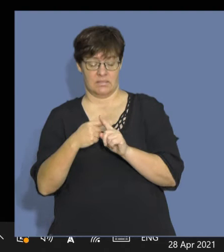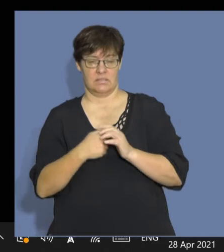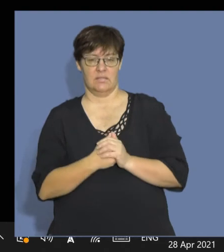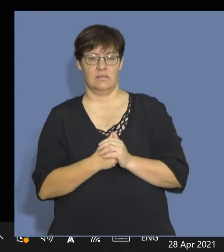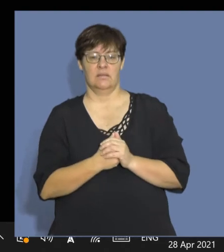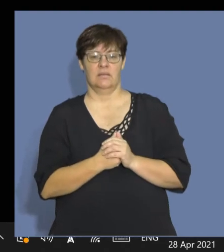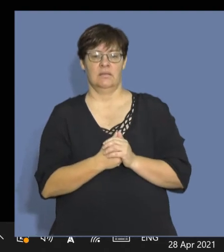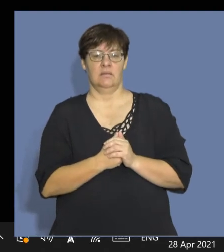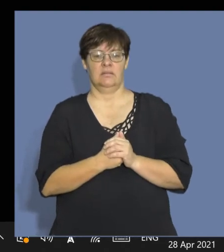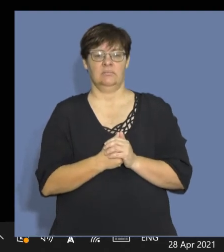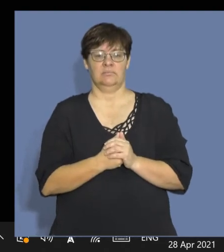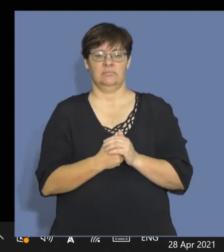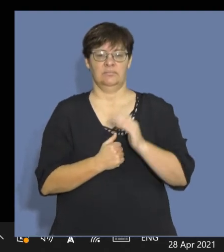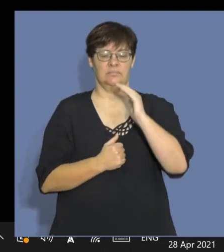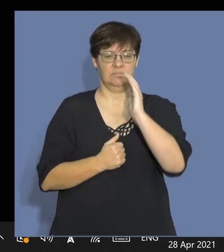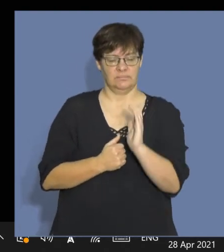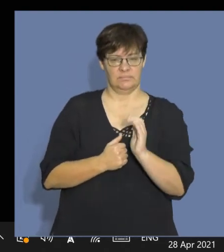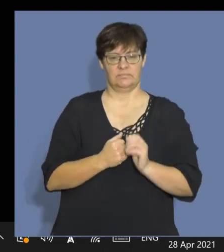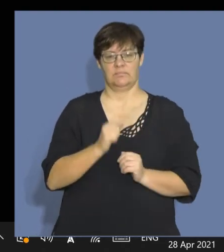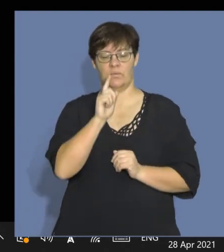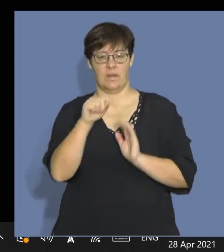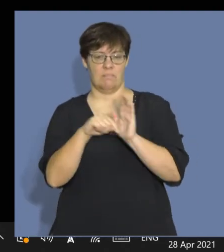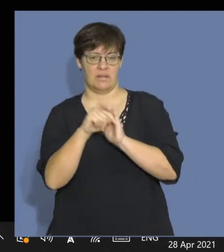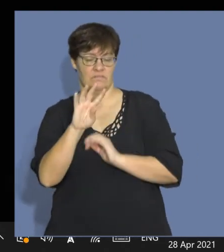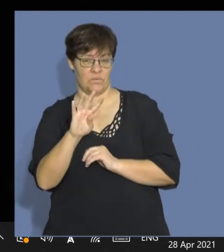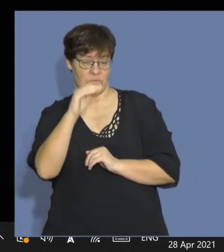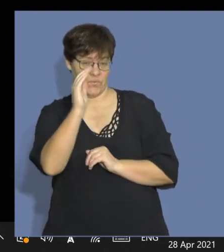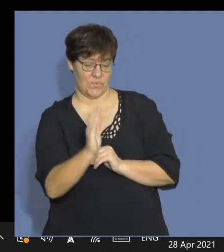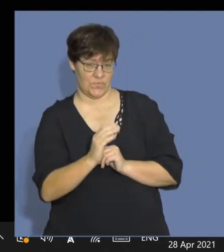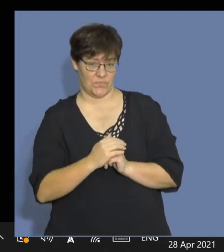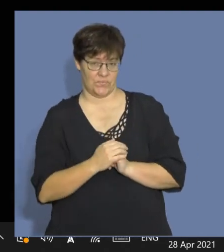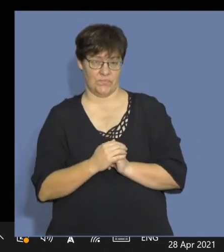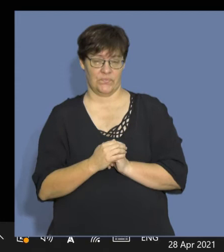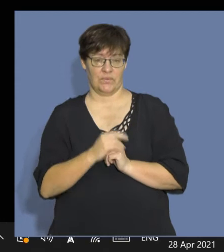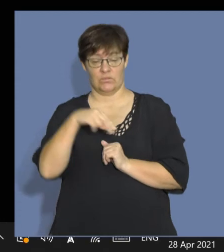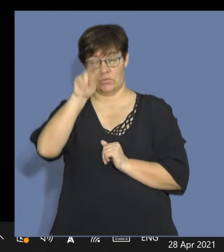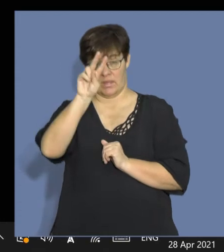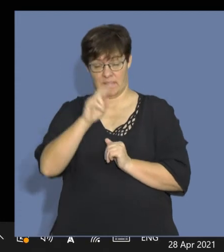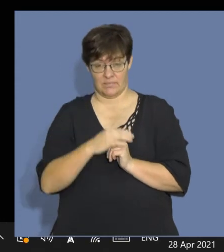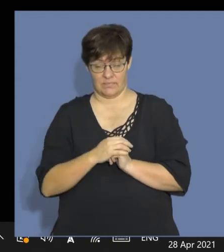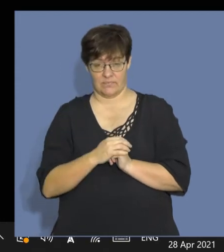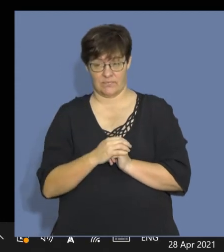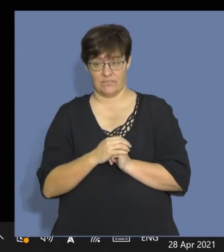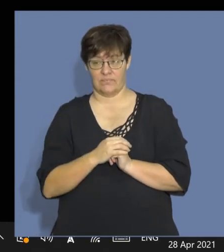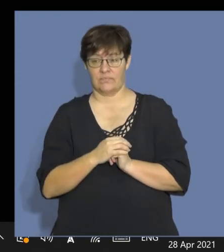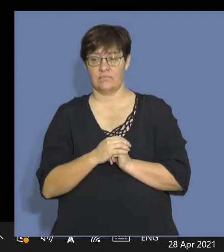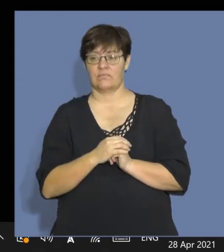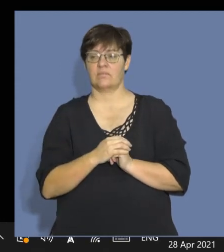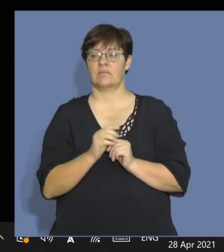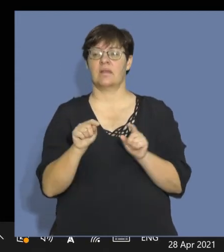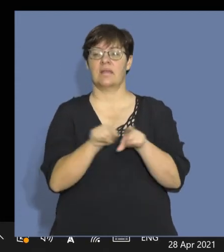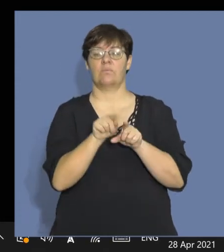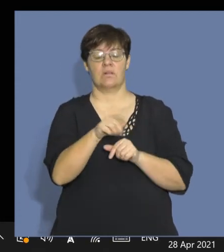I'm going to open my second bracket, and I'm going to go 1 minus 4 all squared, and I'm going to